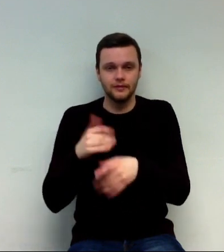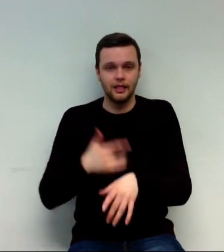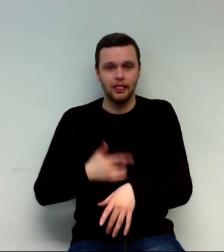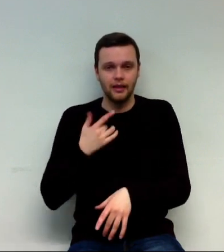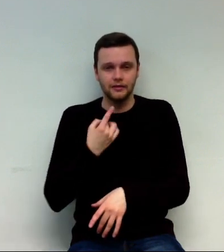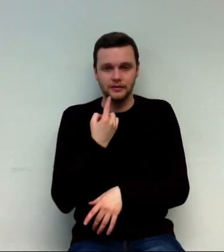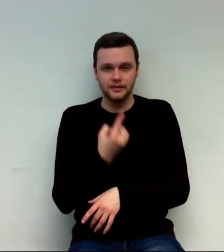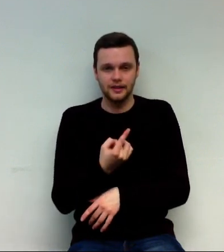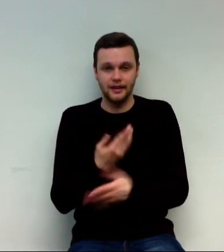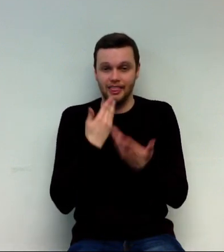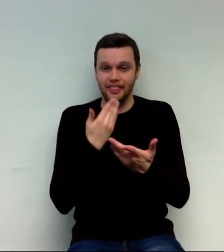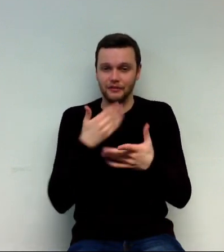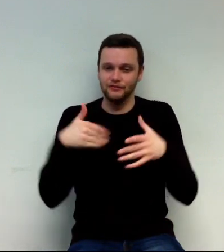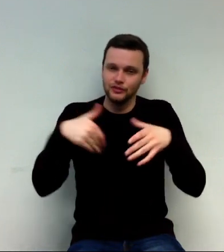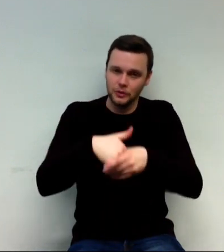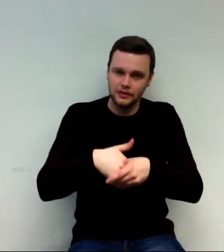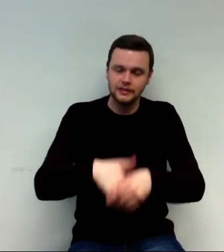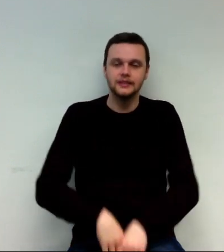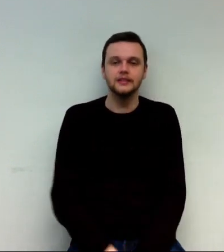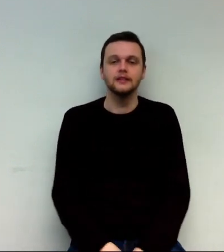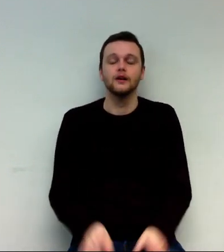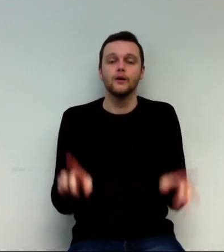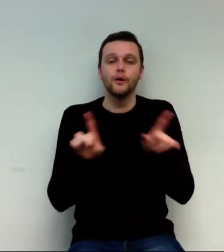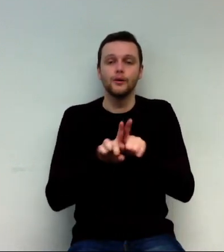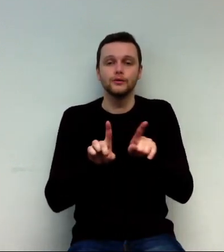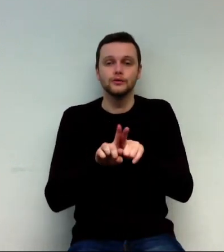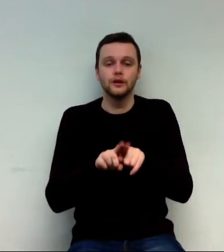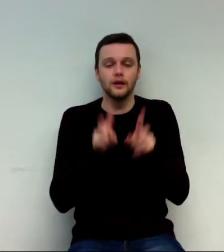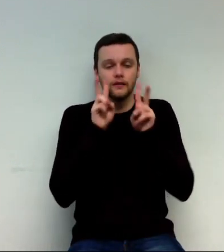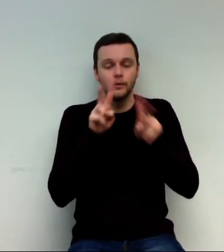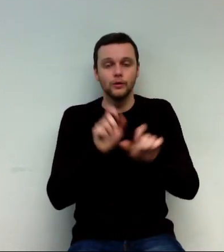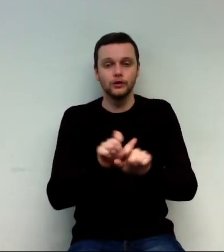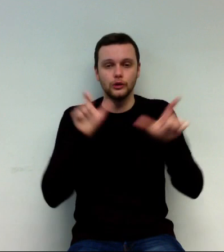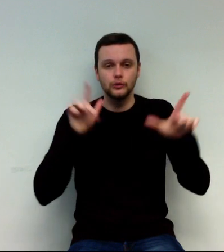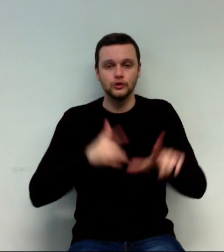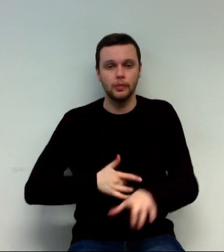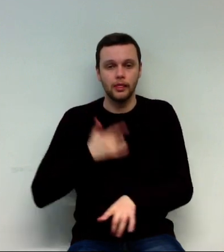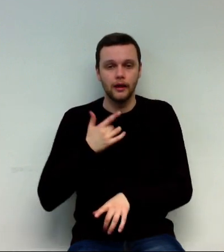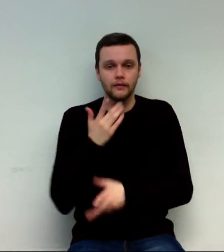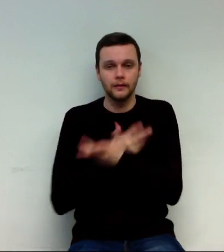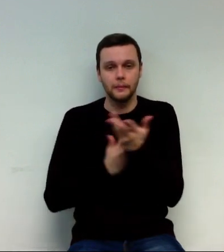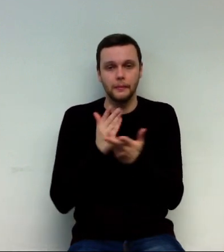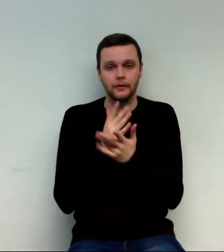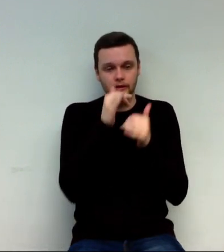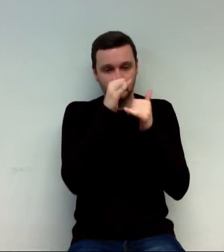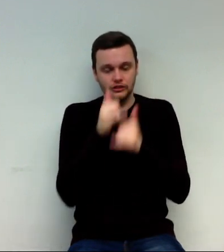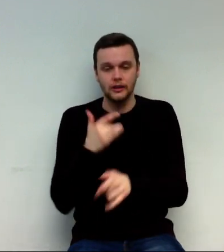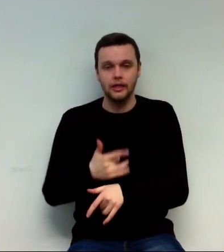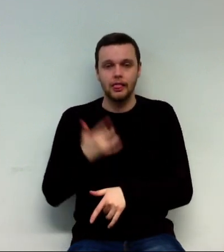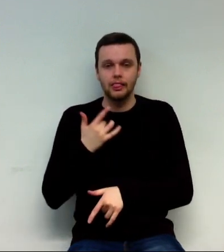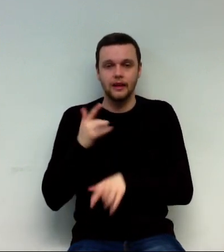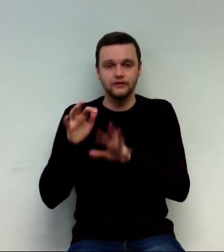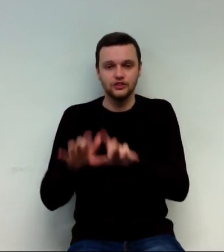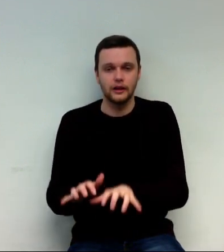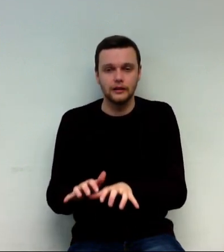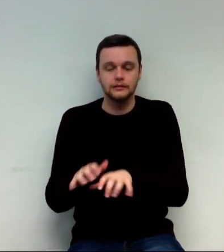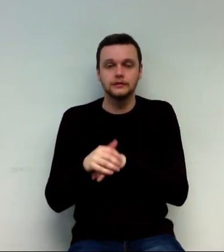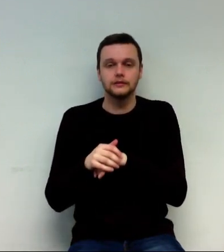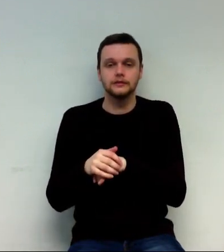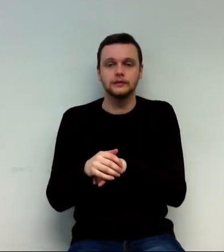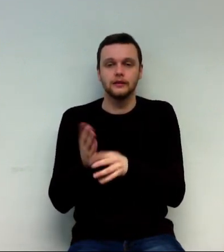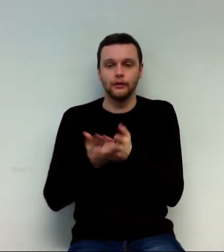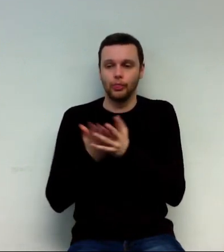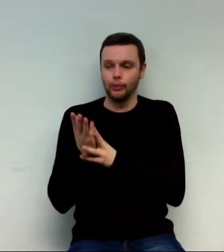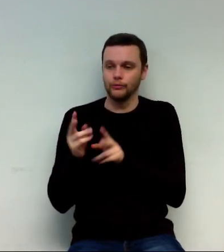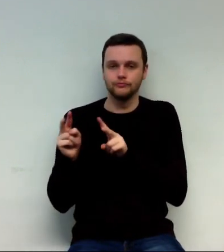wanted to say thanks for joining us. And also, if you're watching on YouTube Live, make sure to check out the live chat. So as we're going along, if